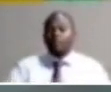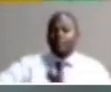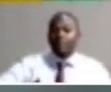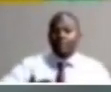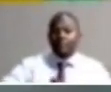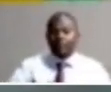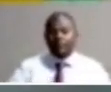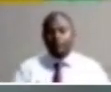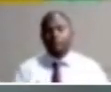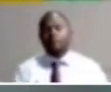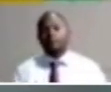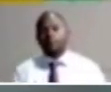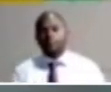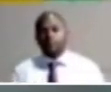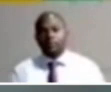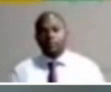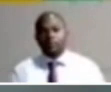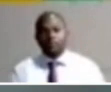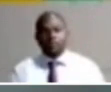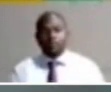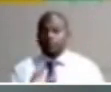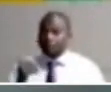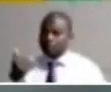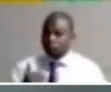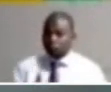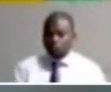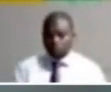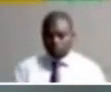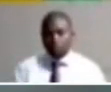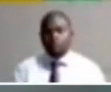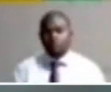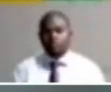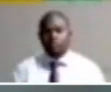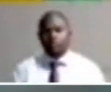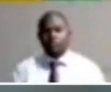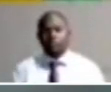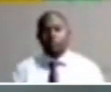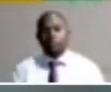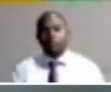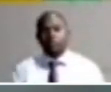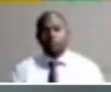soonest. It is good that those who